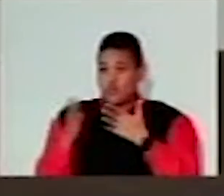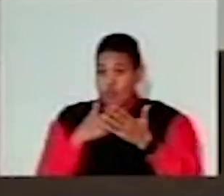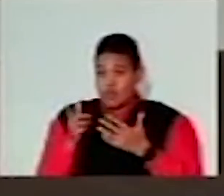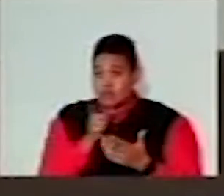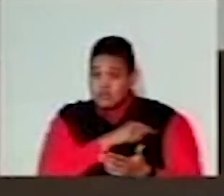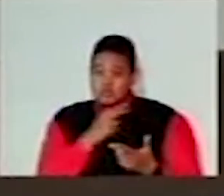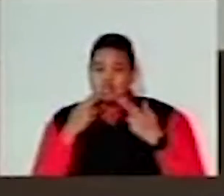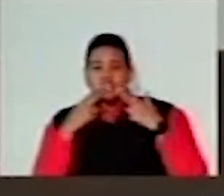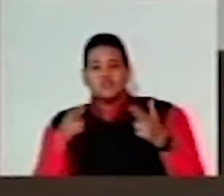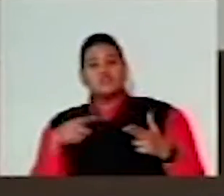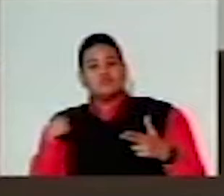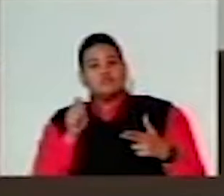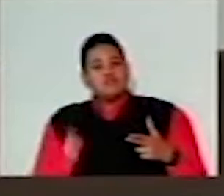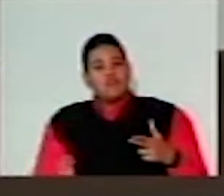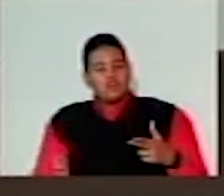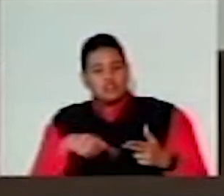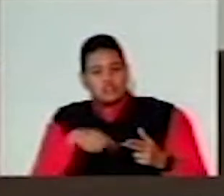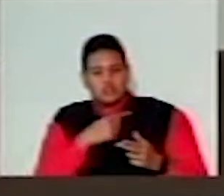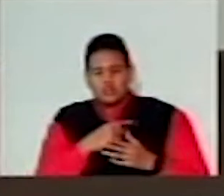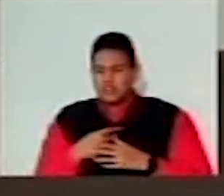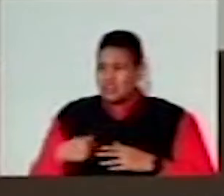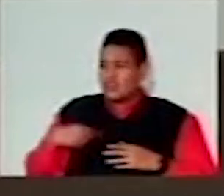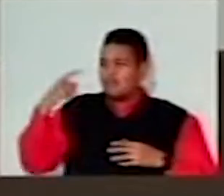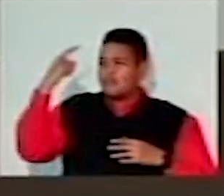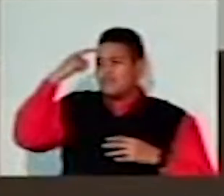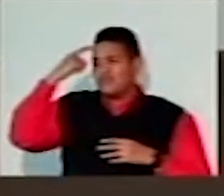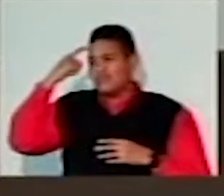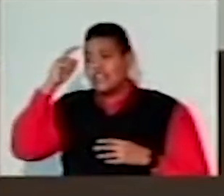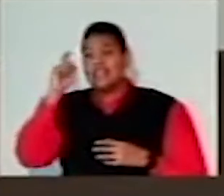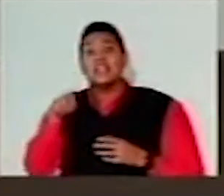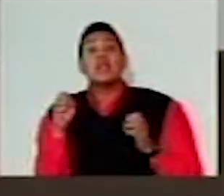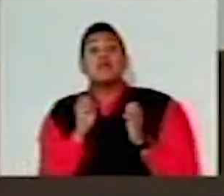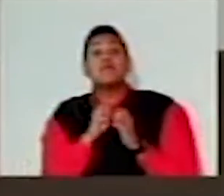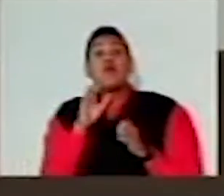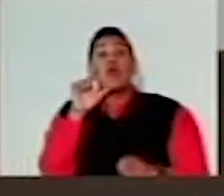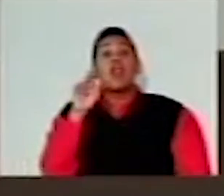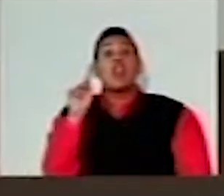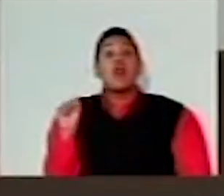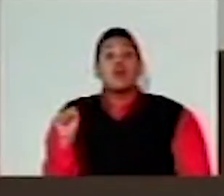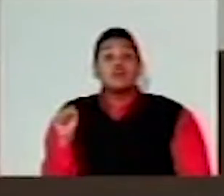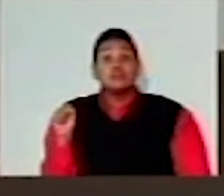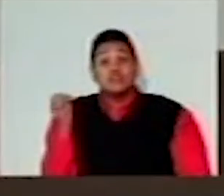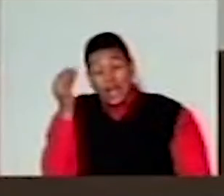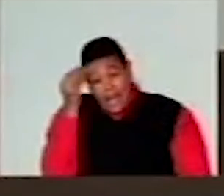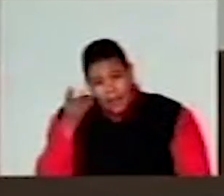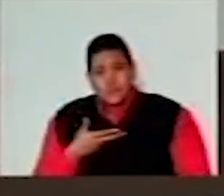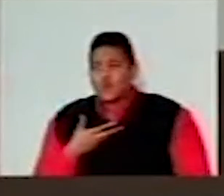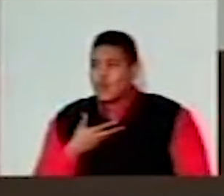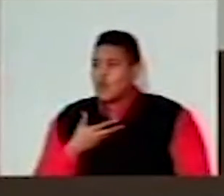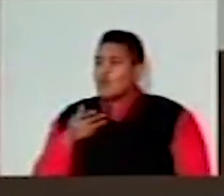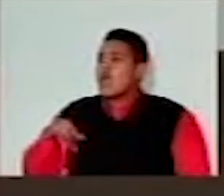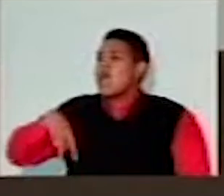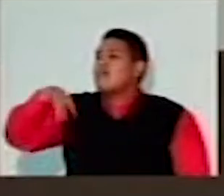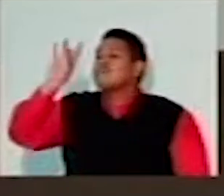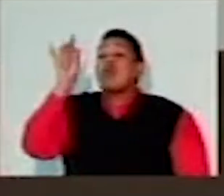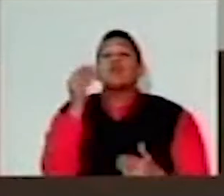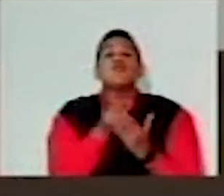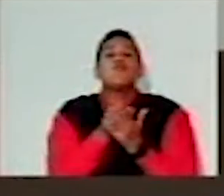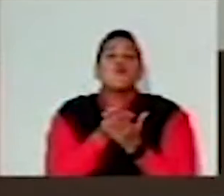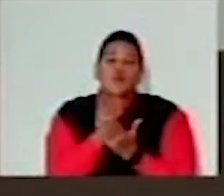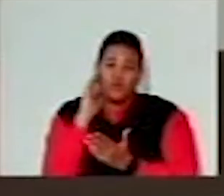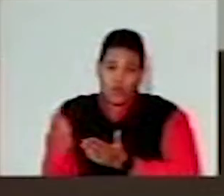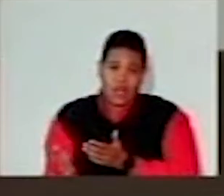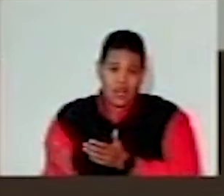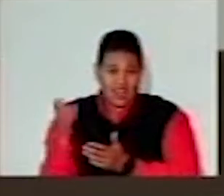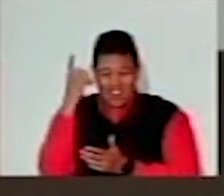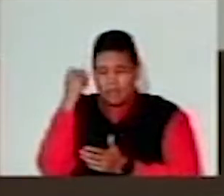And I say, Mr. Speaker, I told her, if you need more clerks, let me know. And we will find the resources, because it